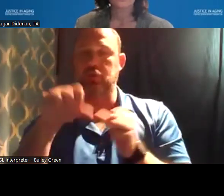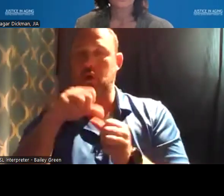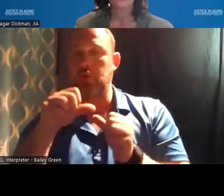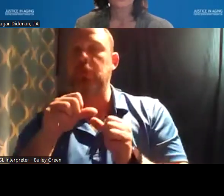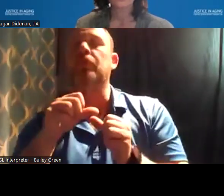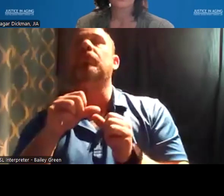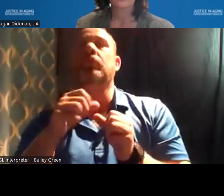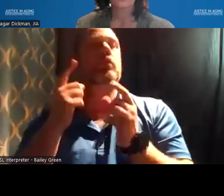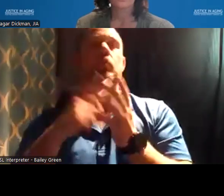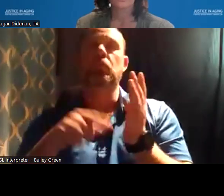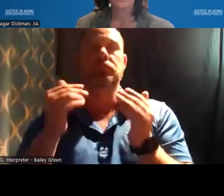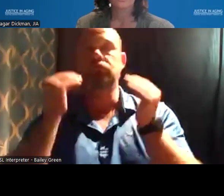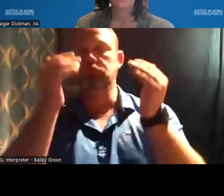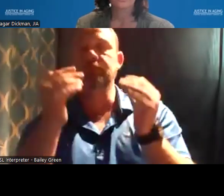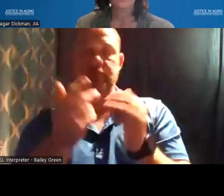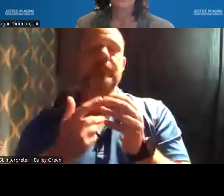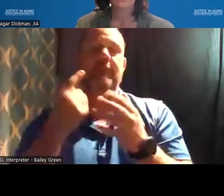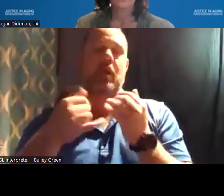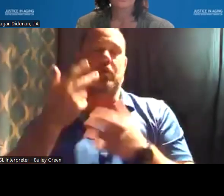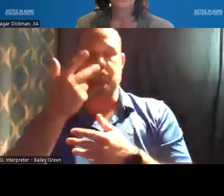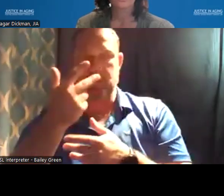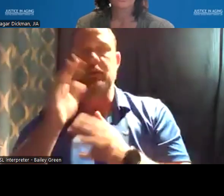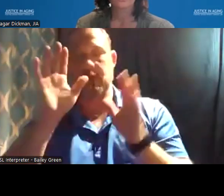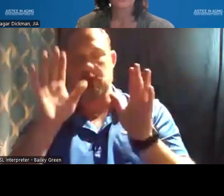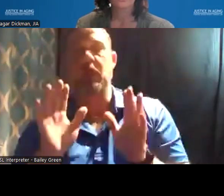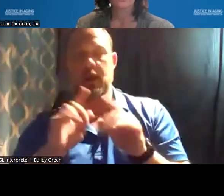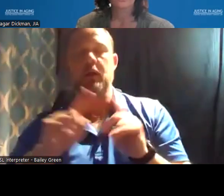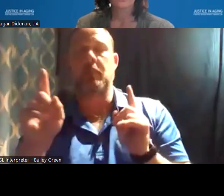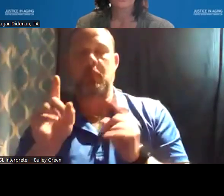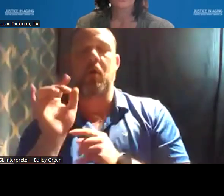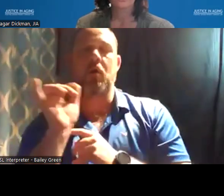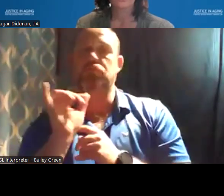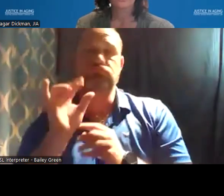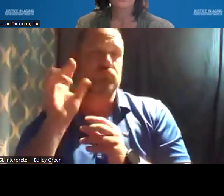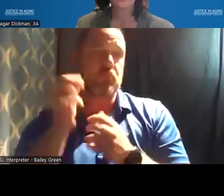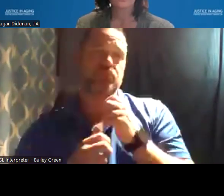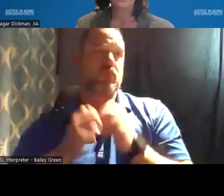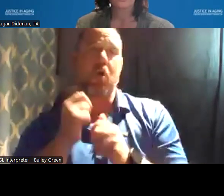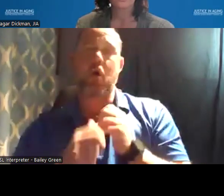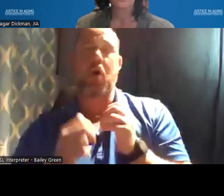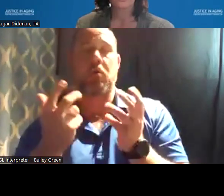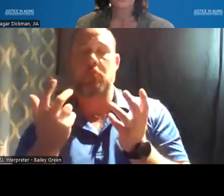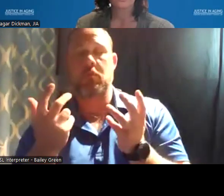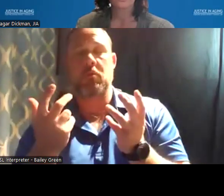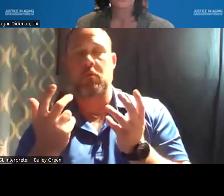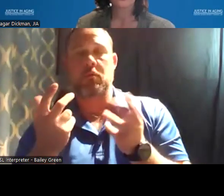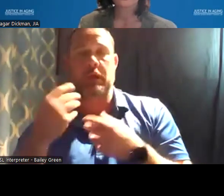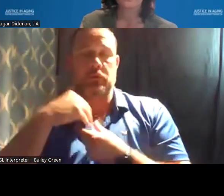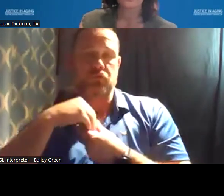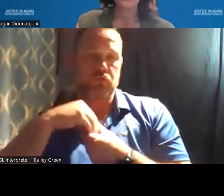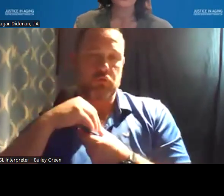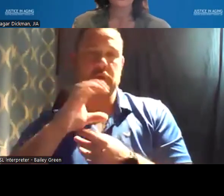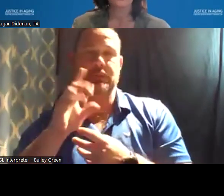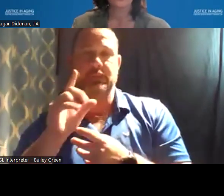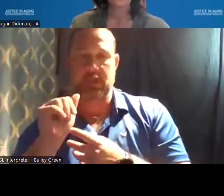elevate as the final 3 recos, that would be great. However, we also have no problem taking internally at CDA